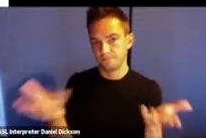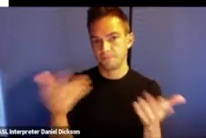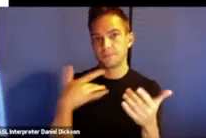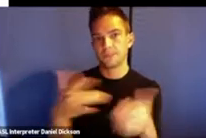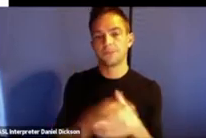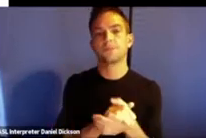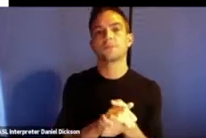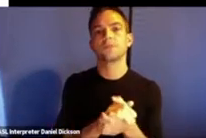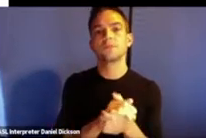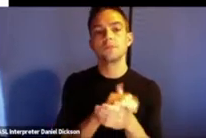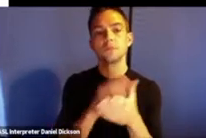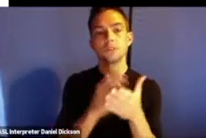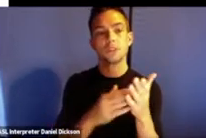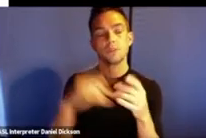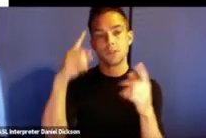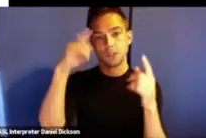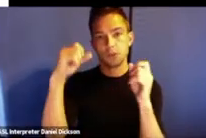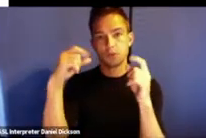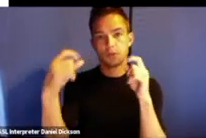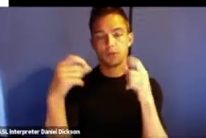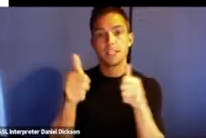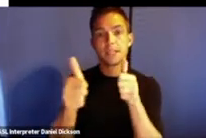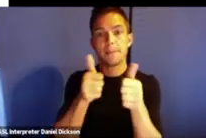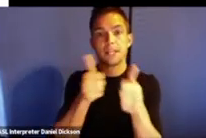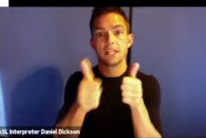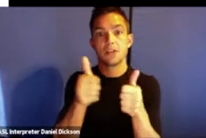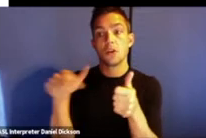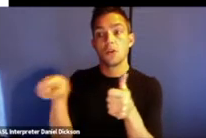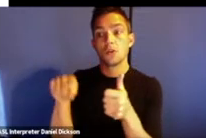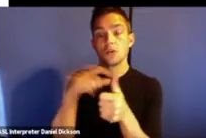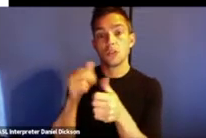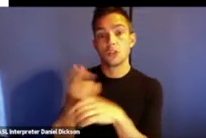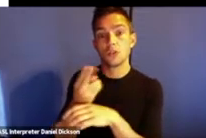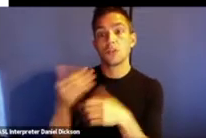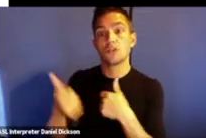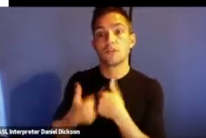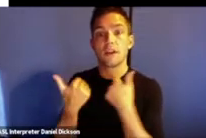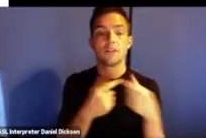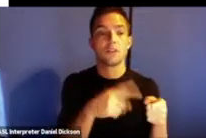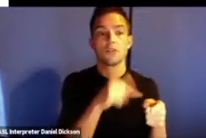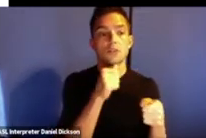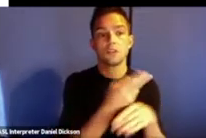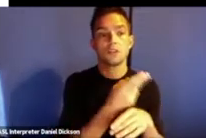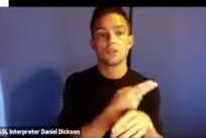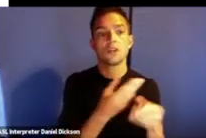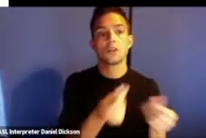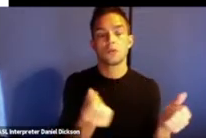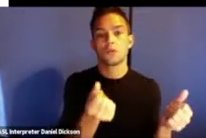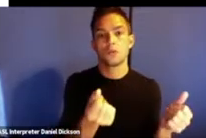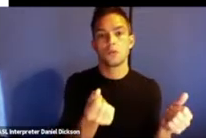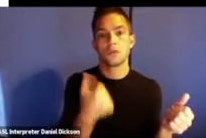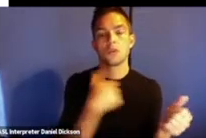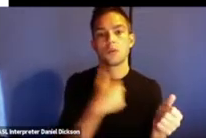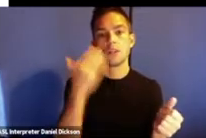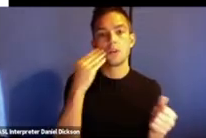also on the neurons are synapses that are competing, and the ones that are used tend to survive and the ones that aren't go away. And we know that